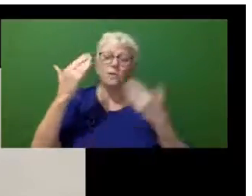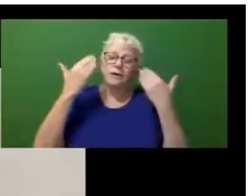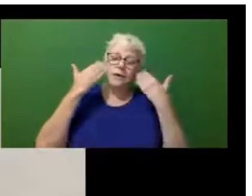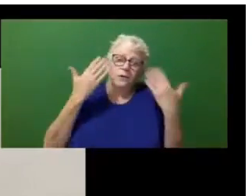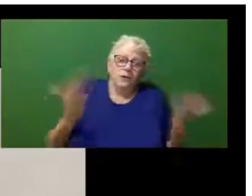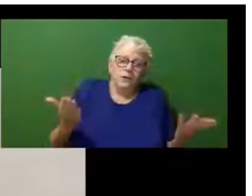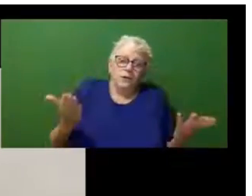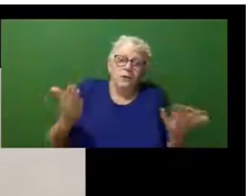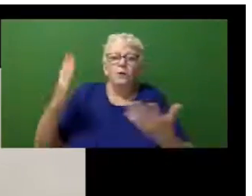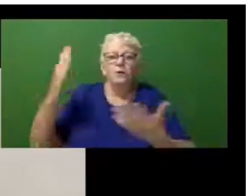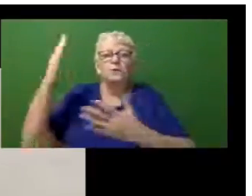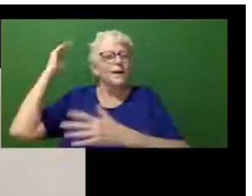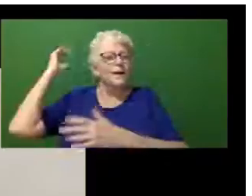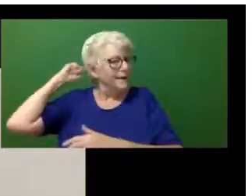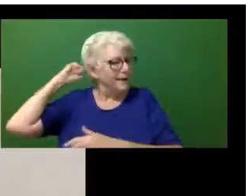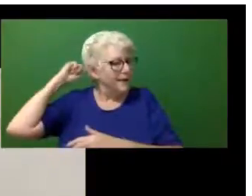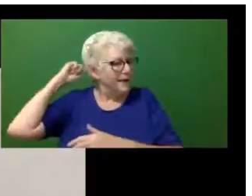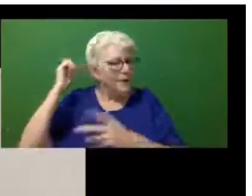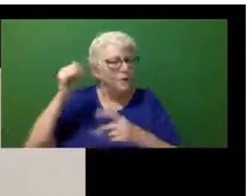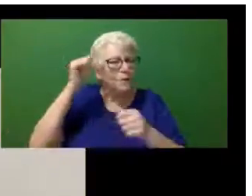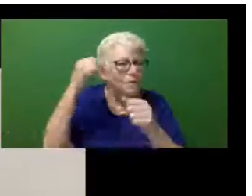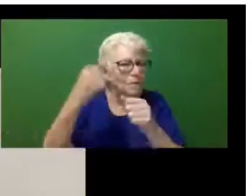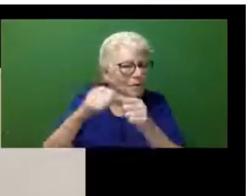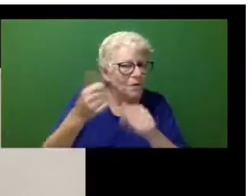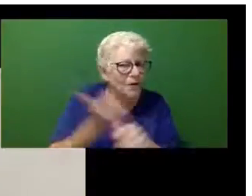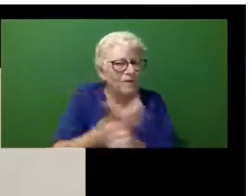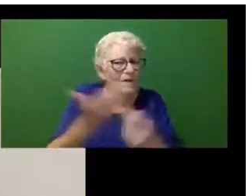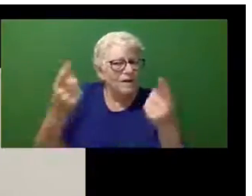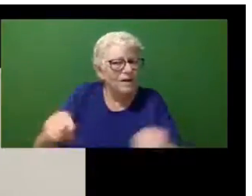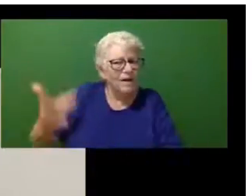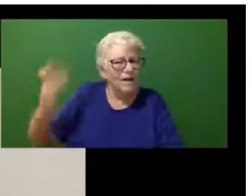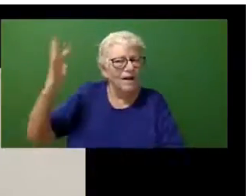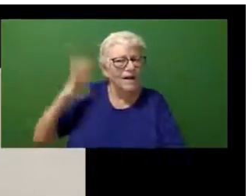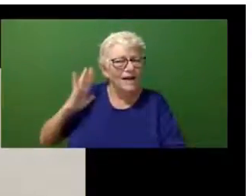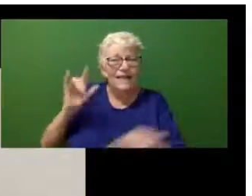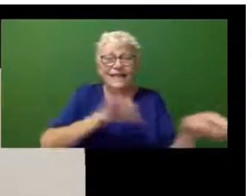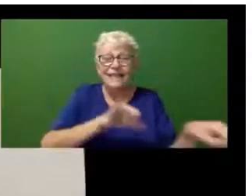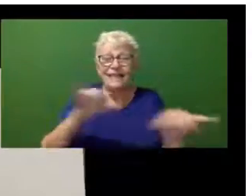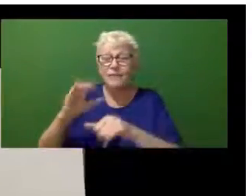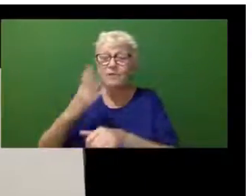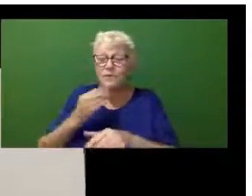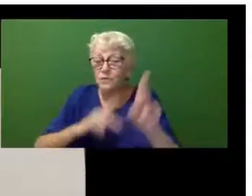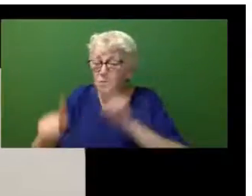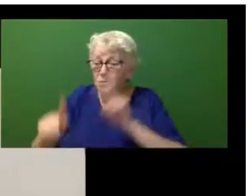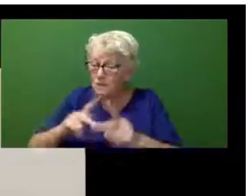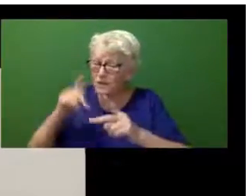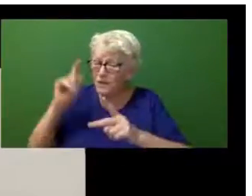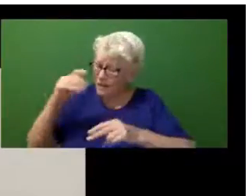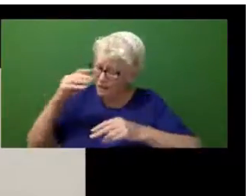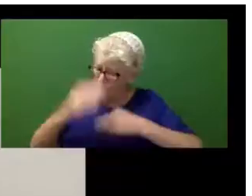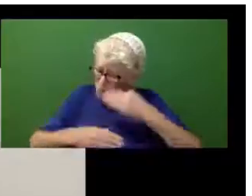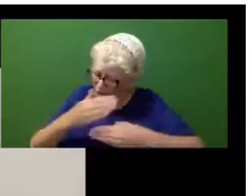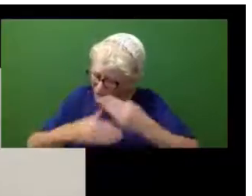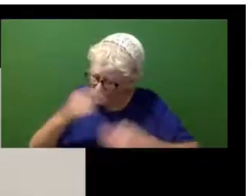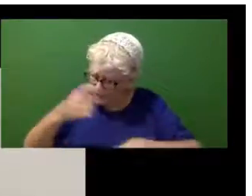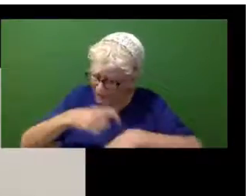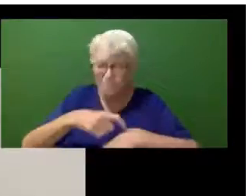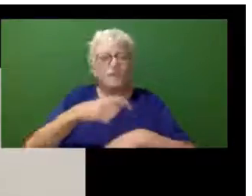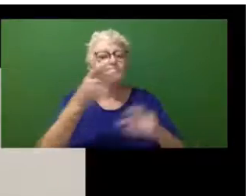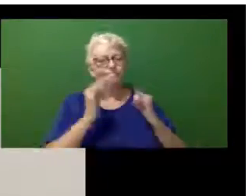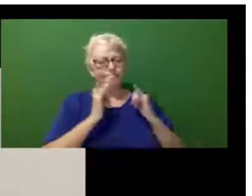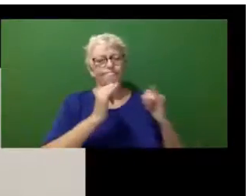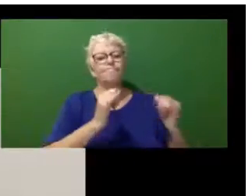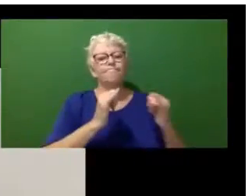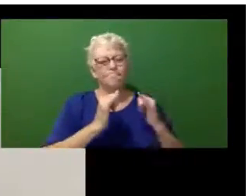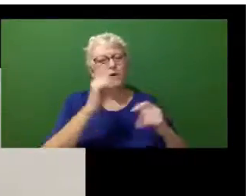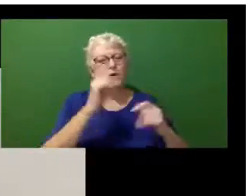newness and there's something that might be a little bit residual from years past. Much like the Israelites took time to process, we